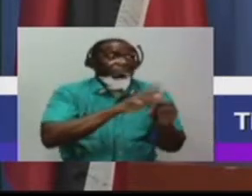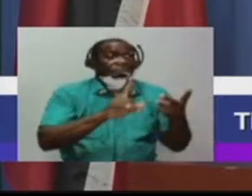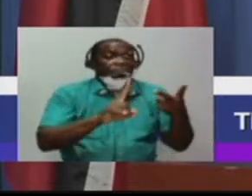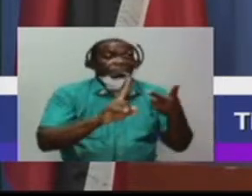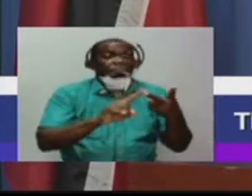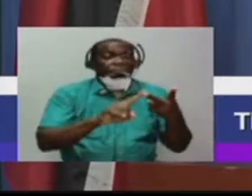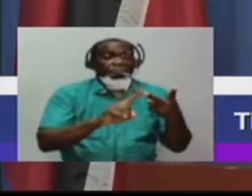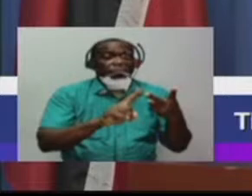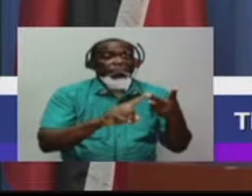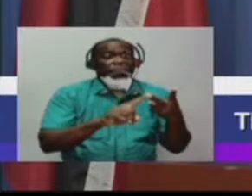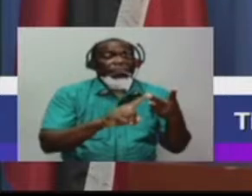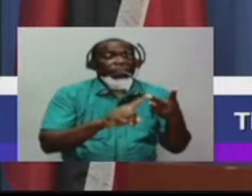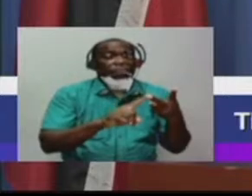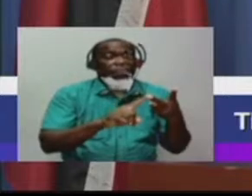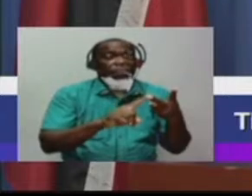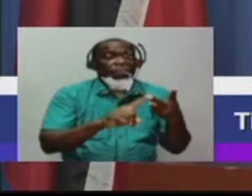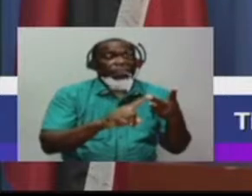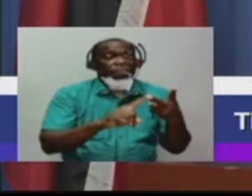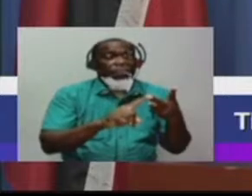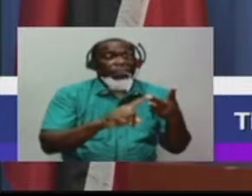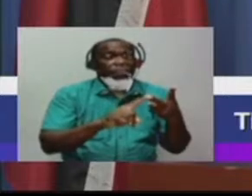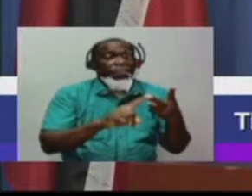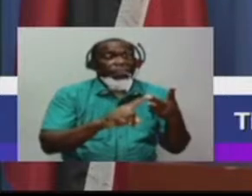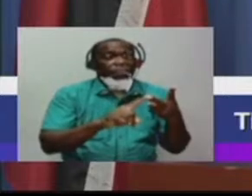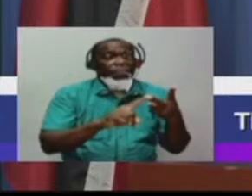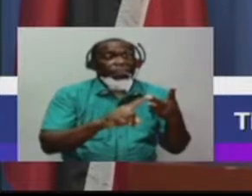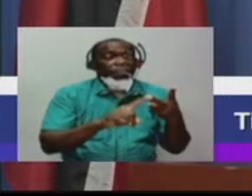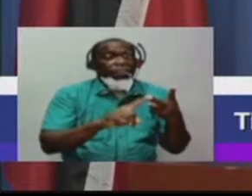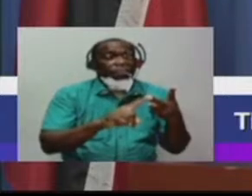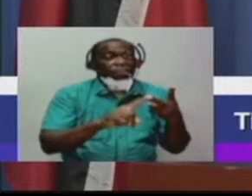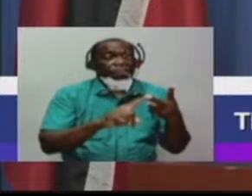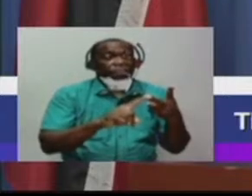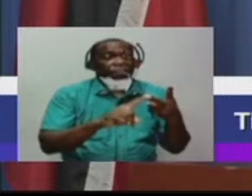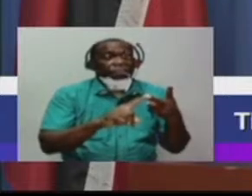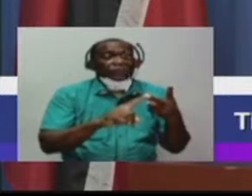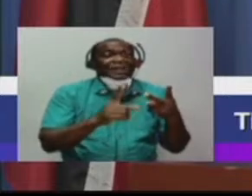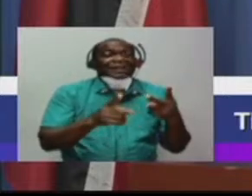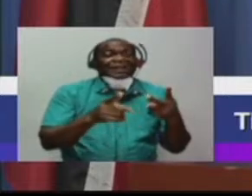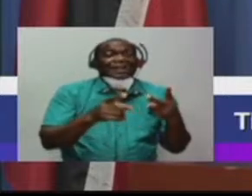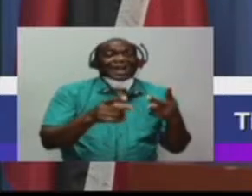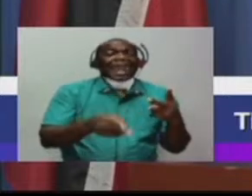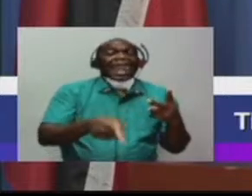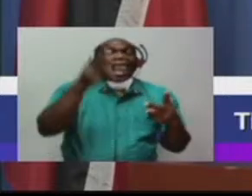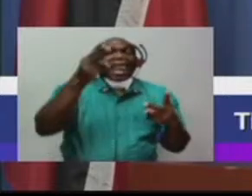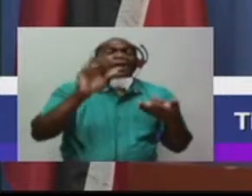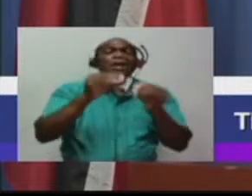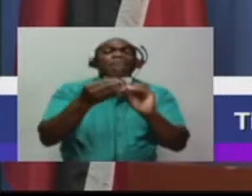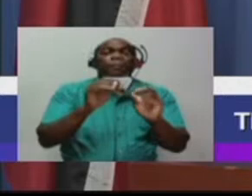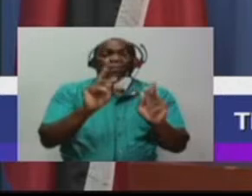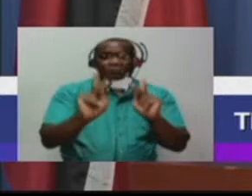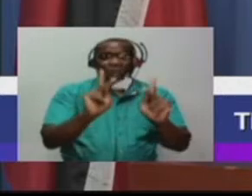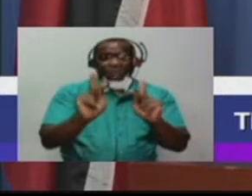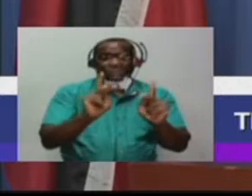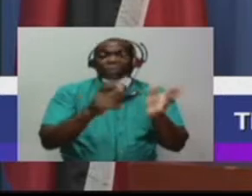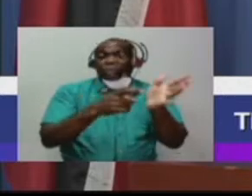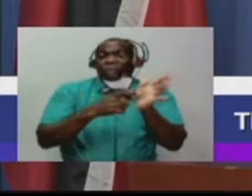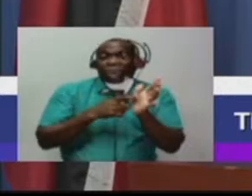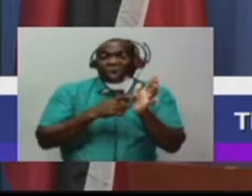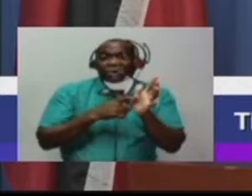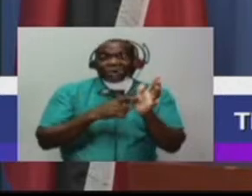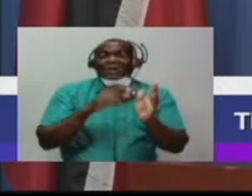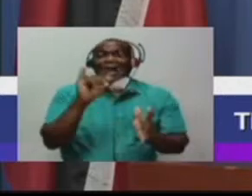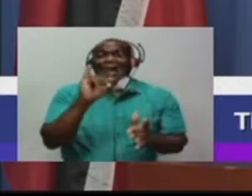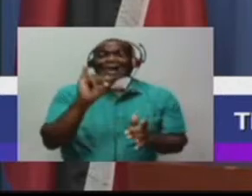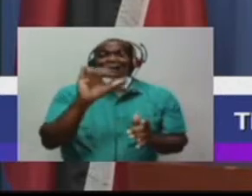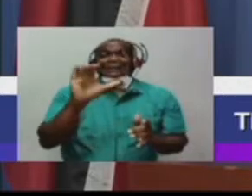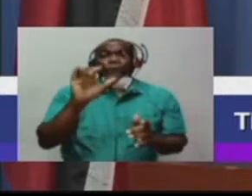remains consistent would be the high occupancy levels of patients requiring intensive care treatment and high